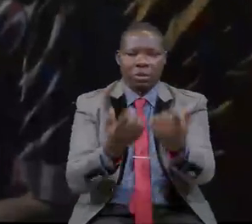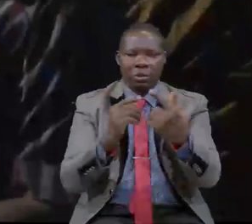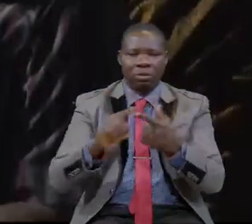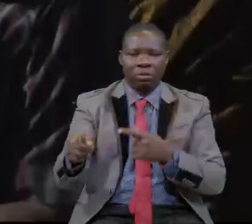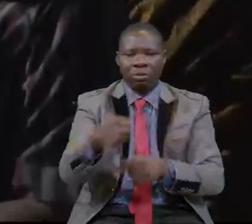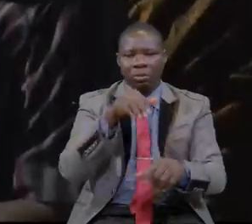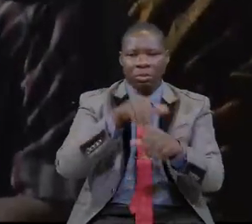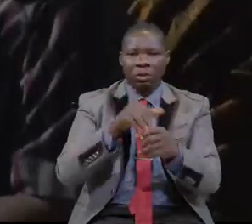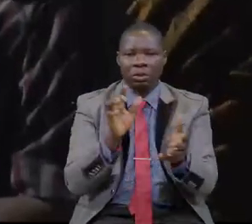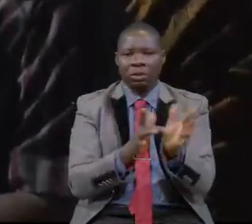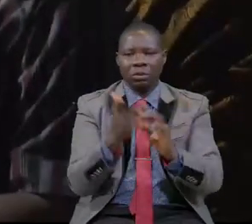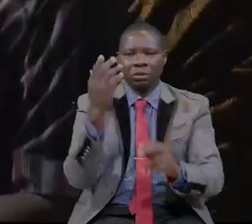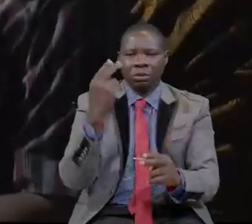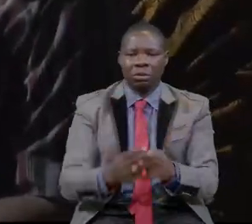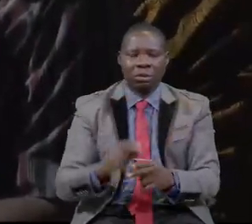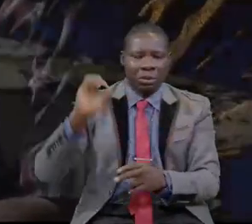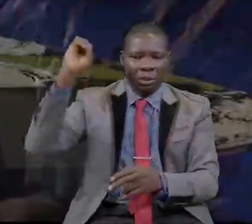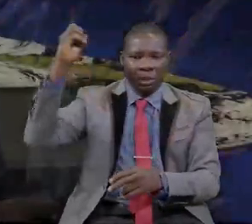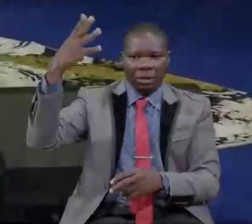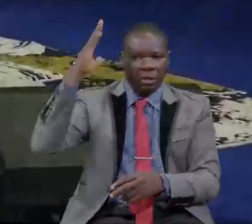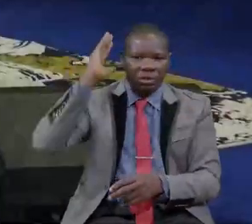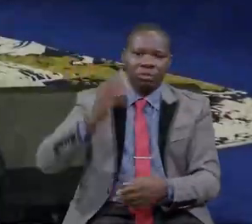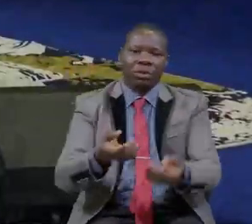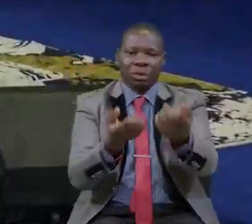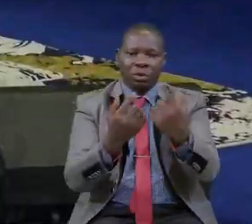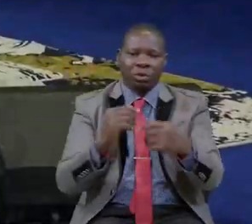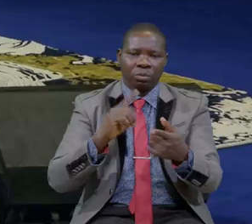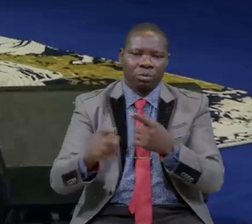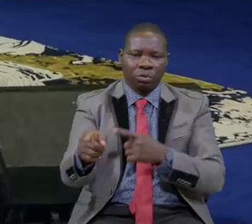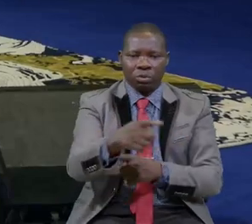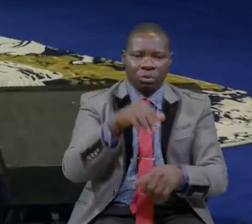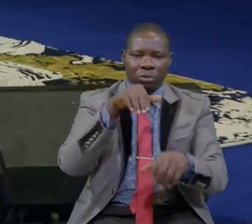Amen. Grace will come unto you. In